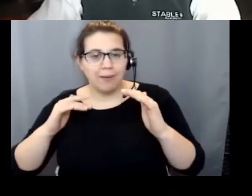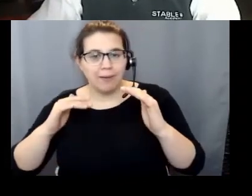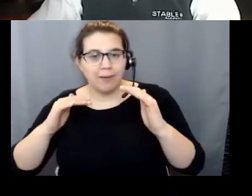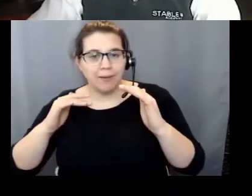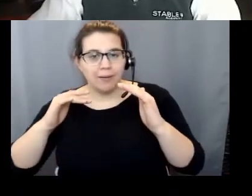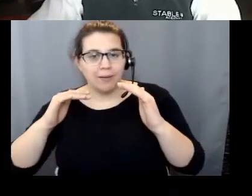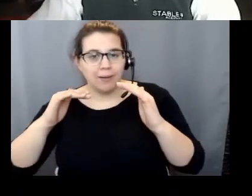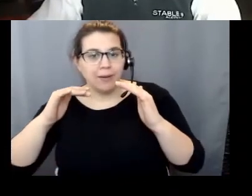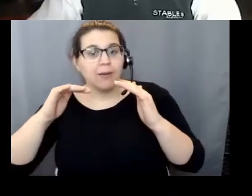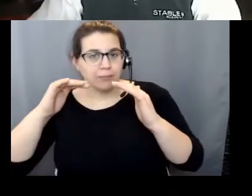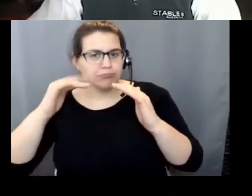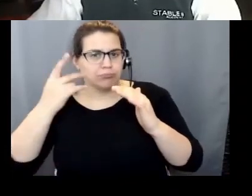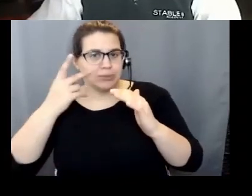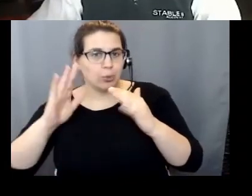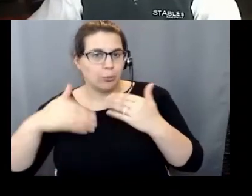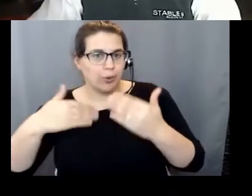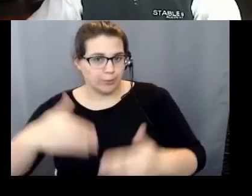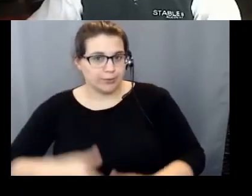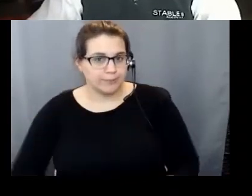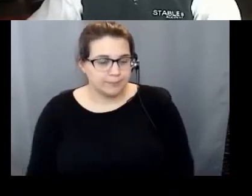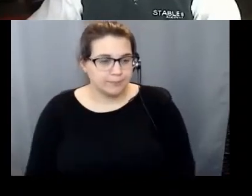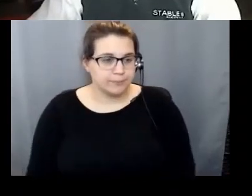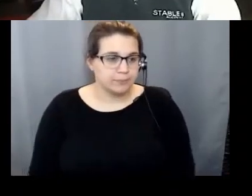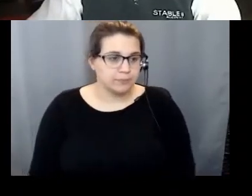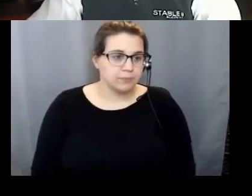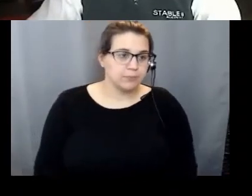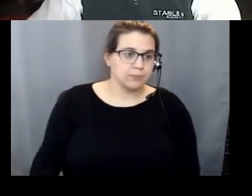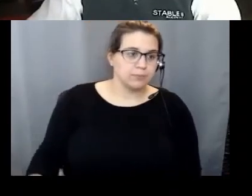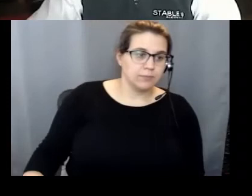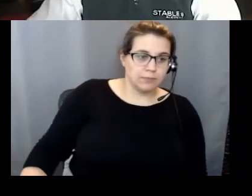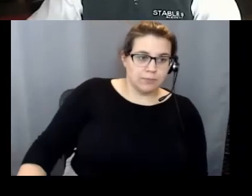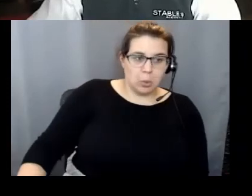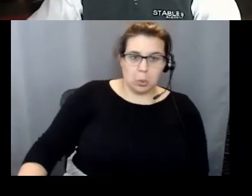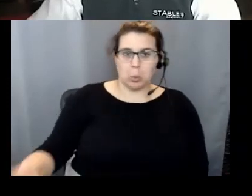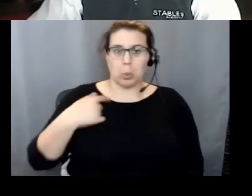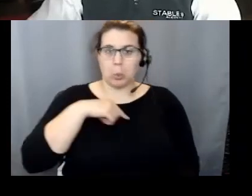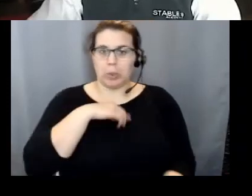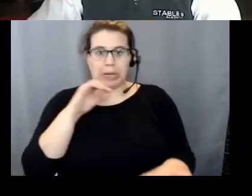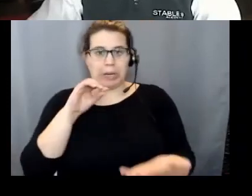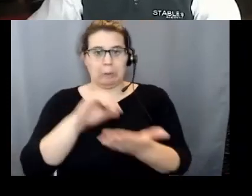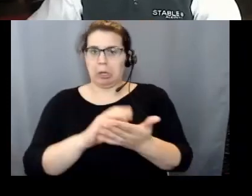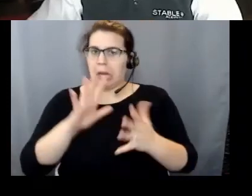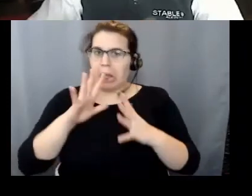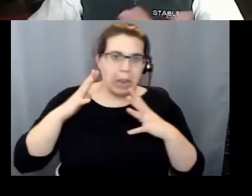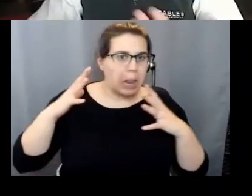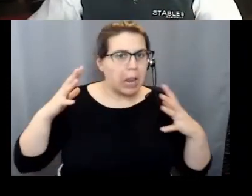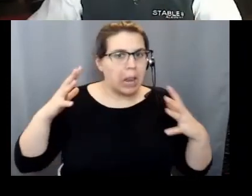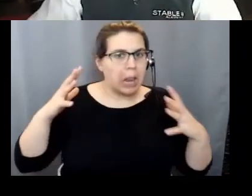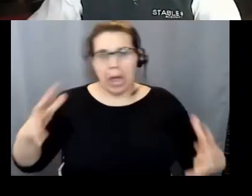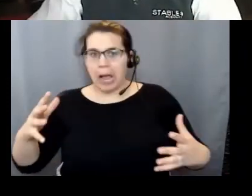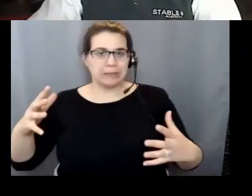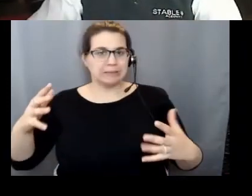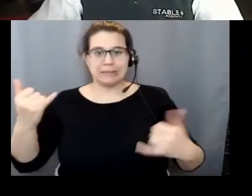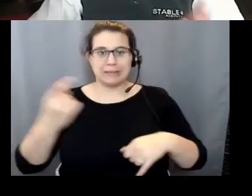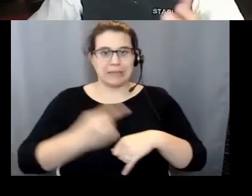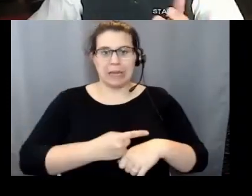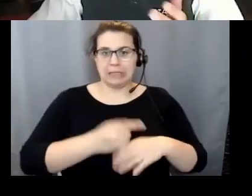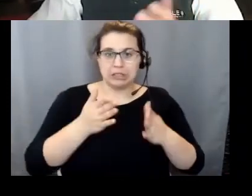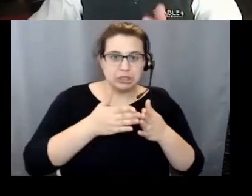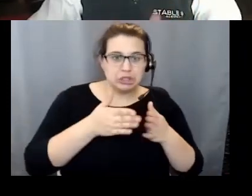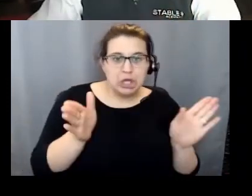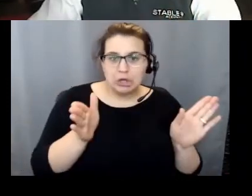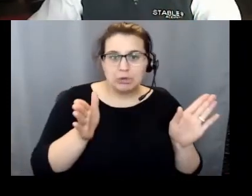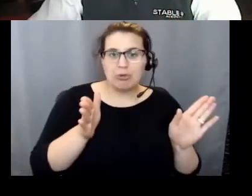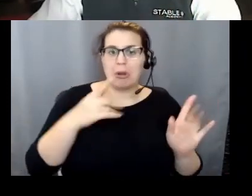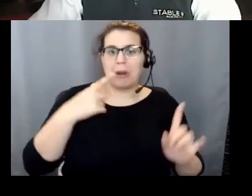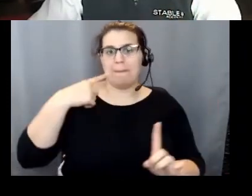see their progress. So in this case, we populated the whole entire enchilada here. We did not only the general contribution limit, but